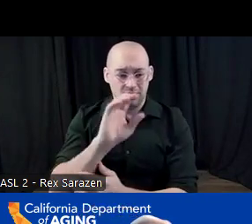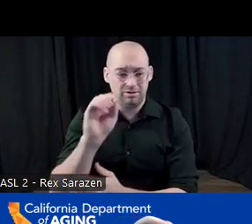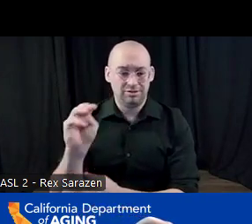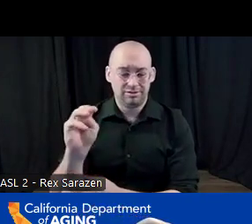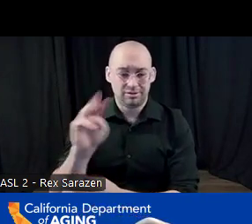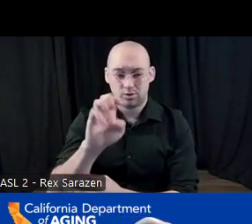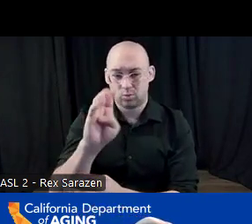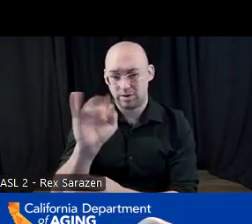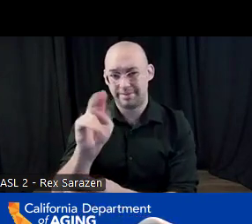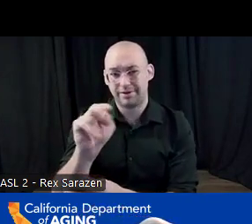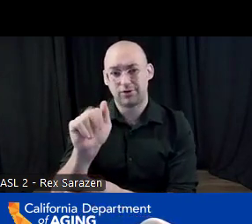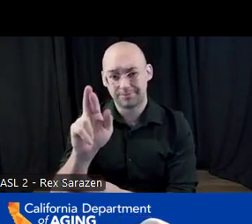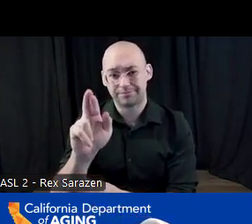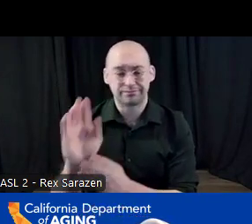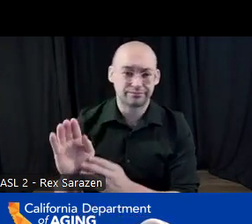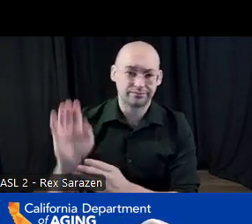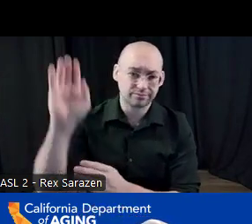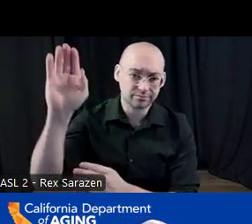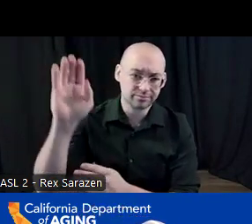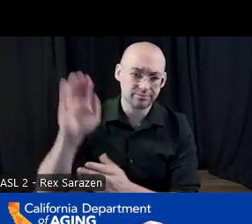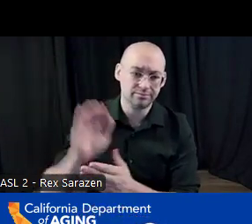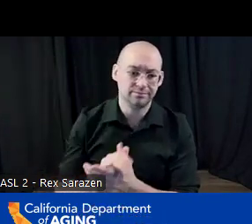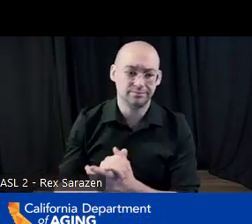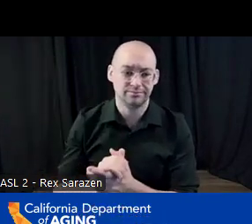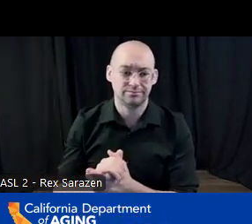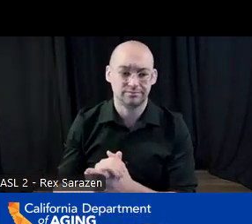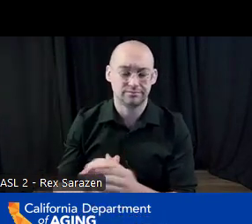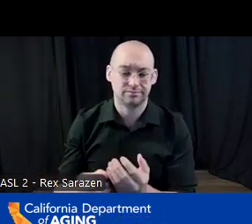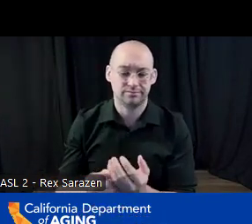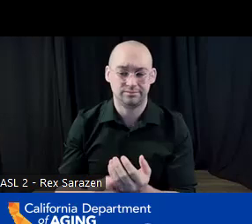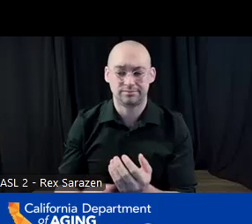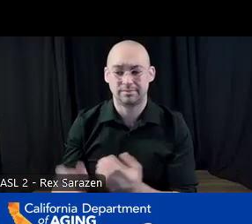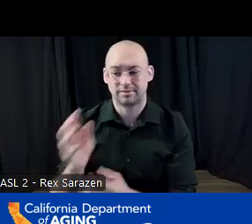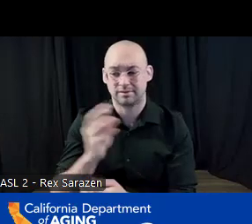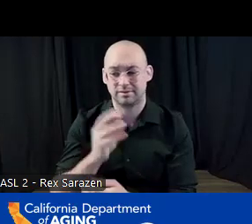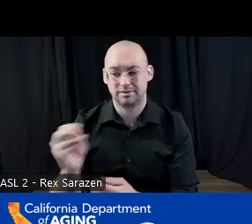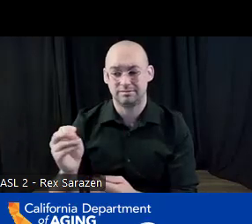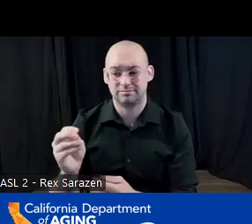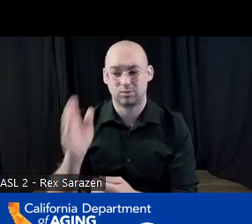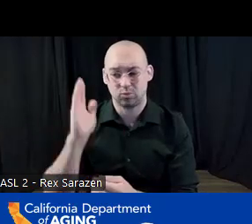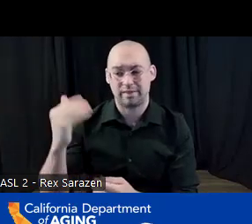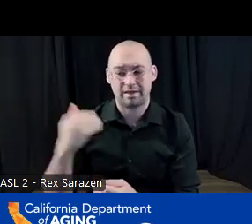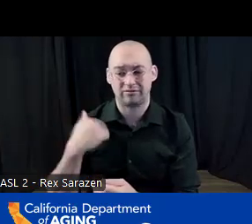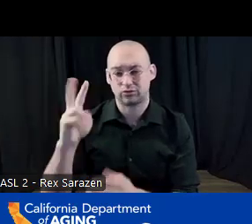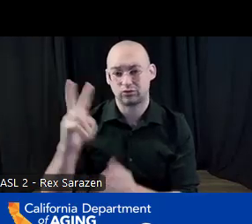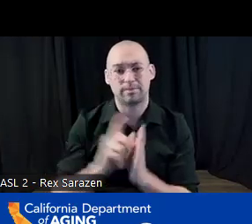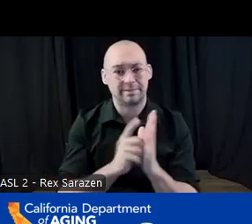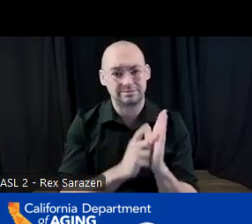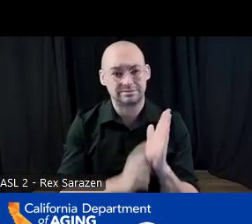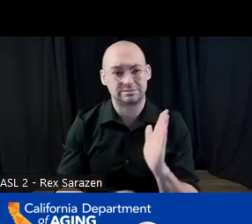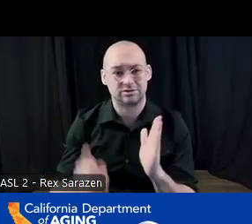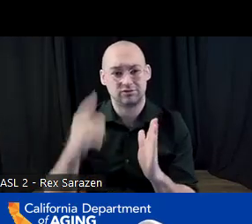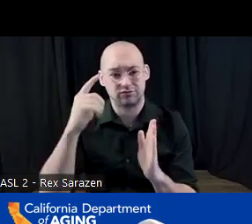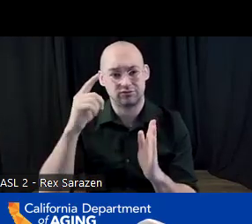their raised hand icon, and you will have 2 minutes to give